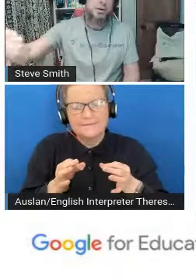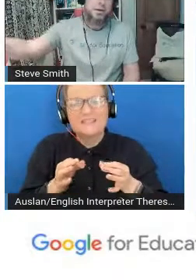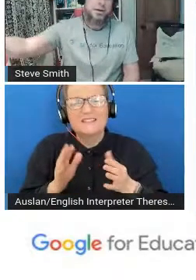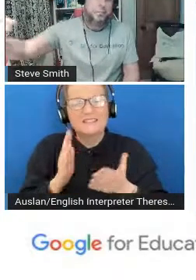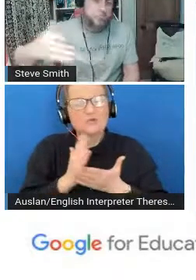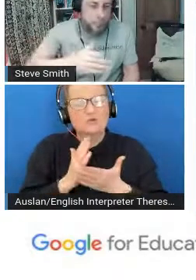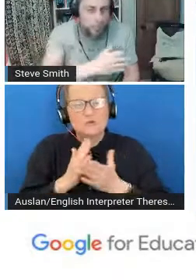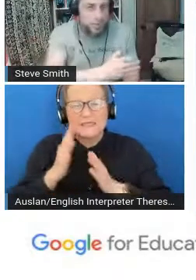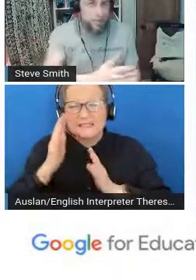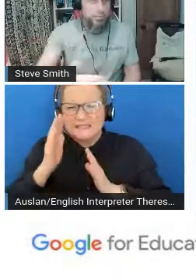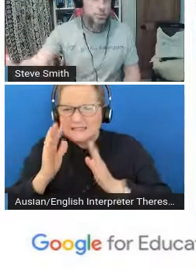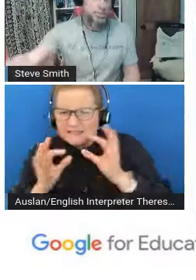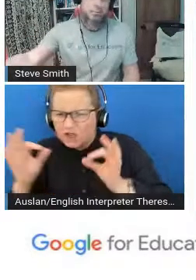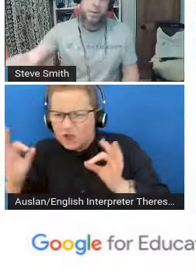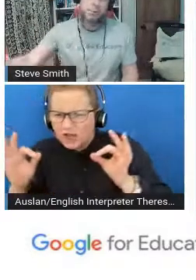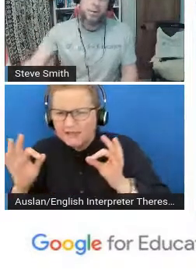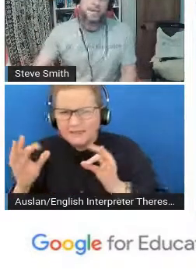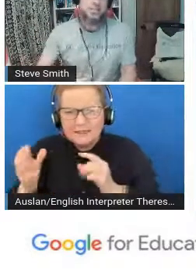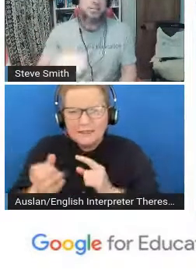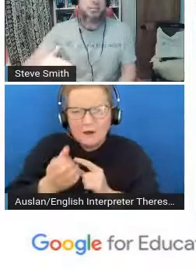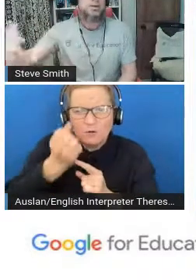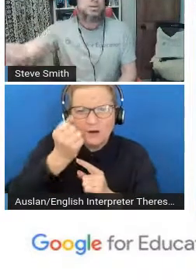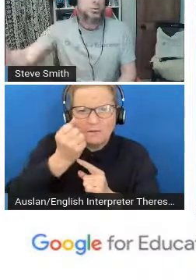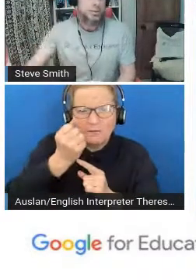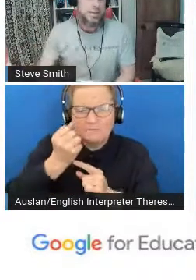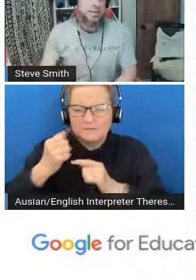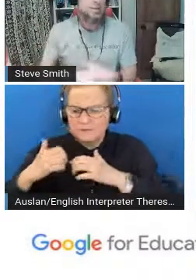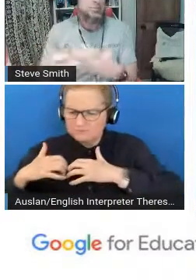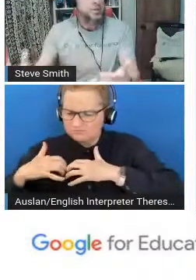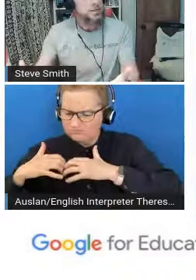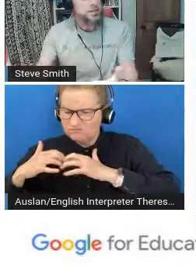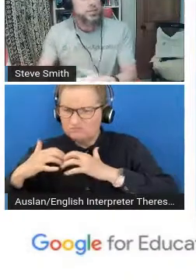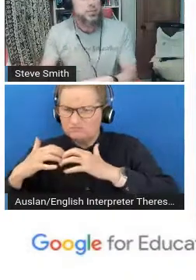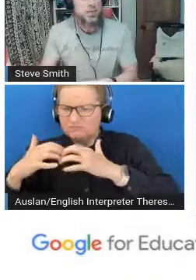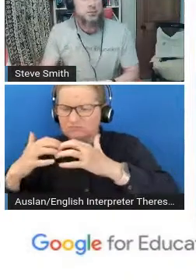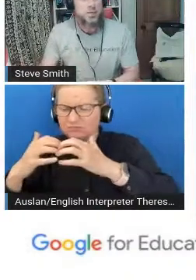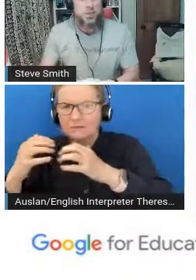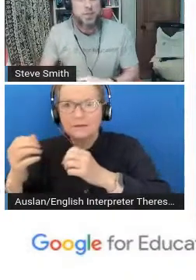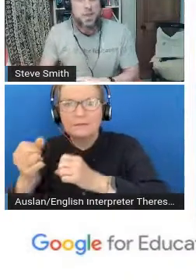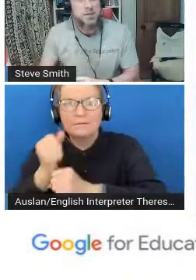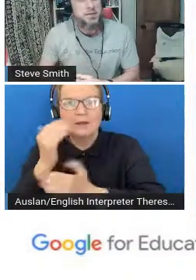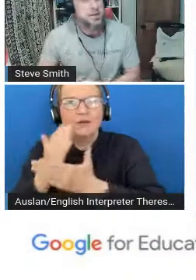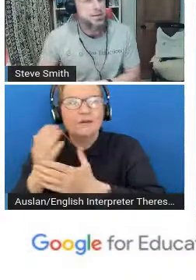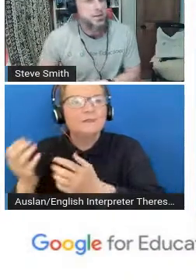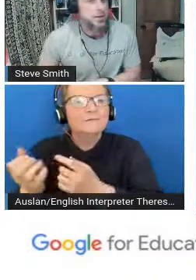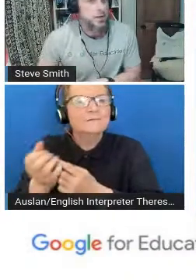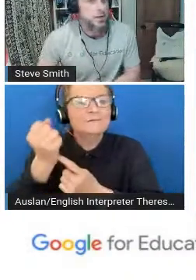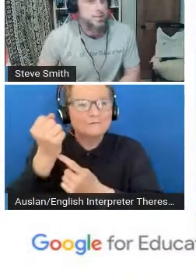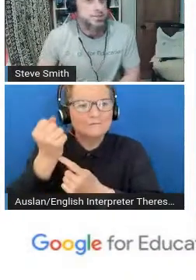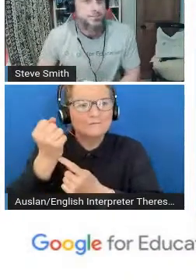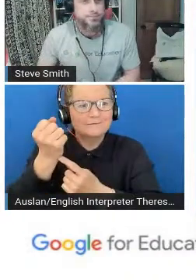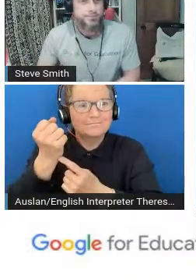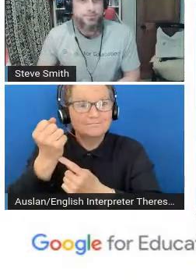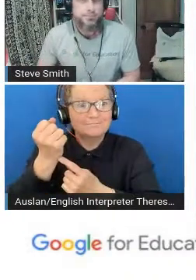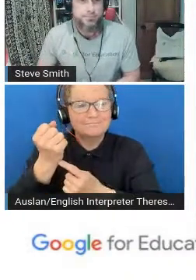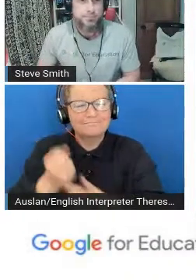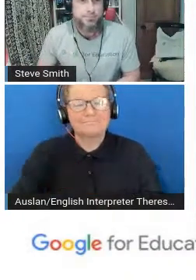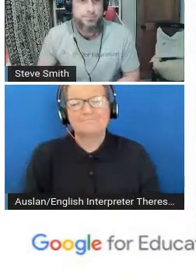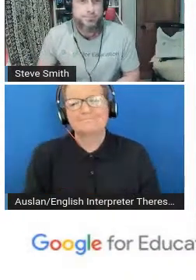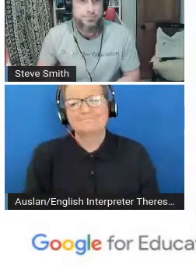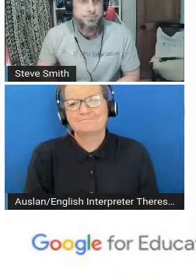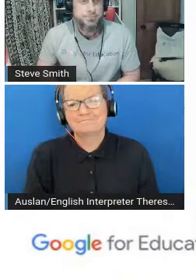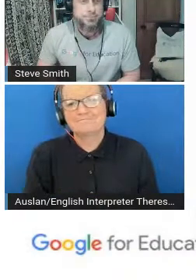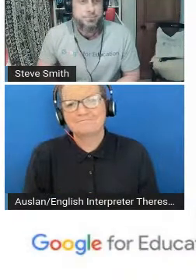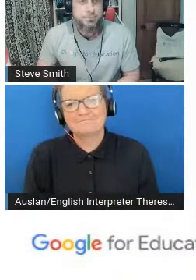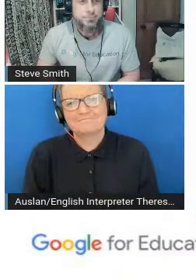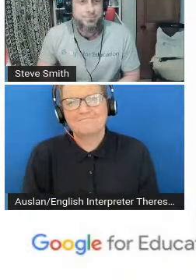have things put in place to make sure that that's where you get to, thinking with the end in sight, I guess. I